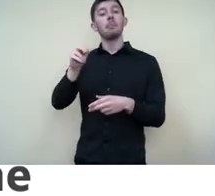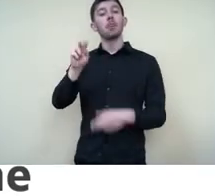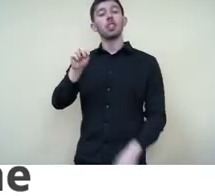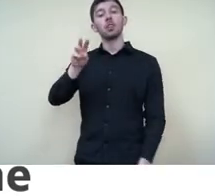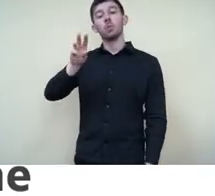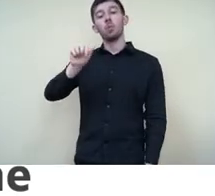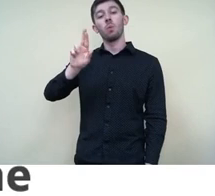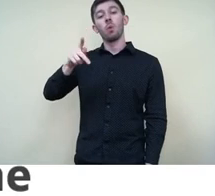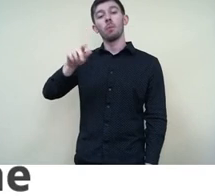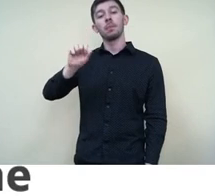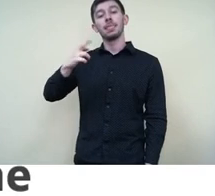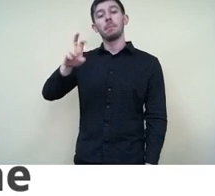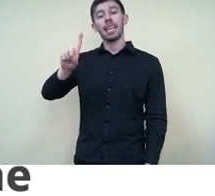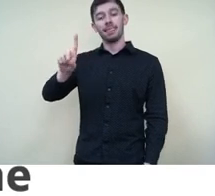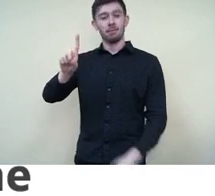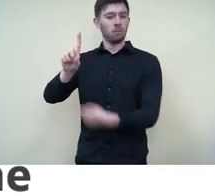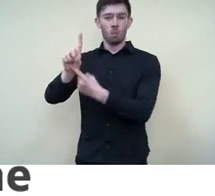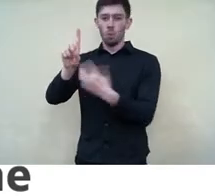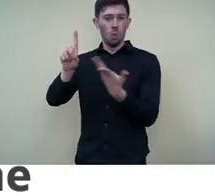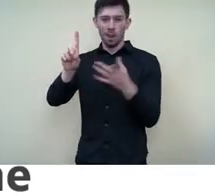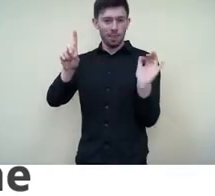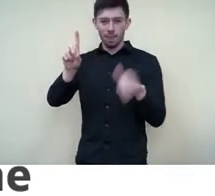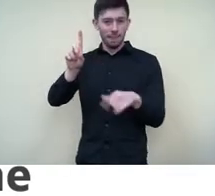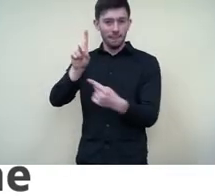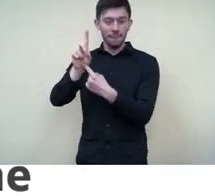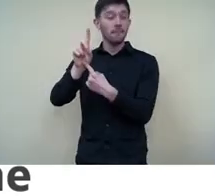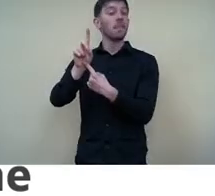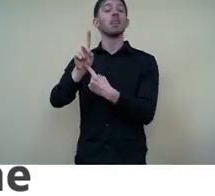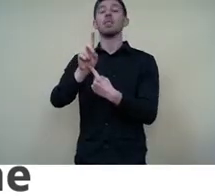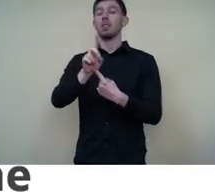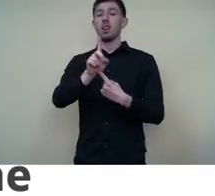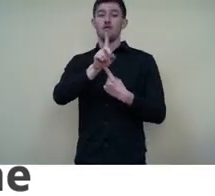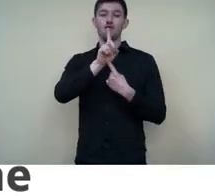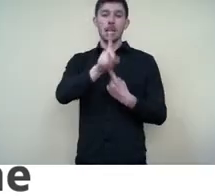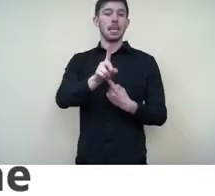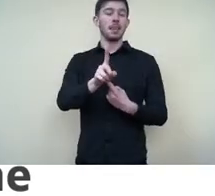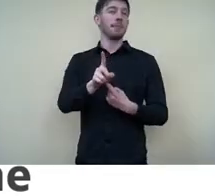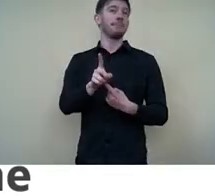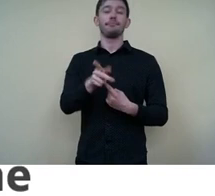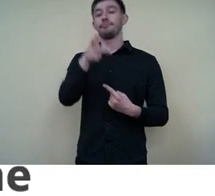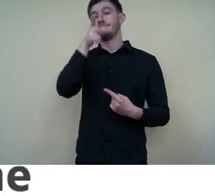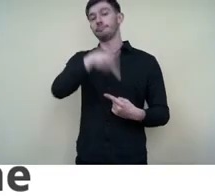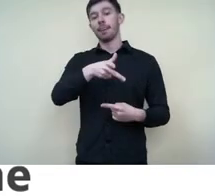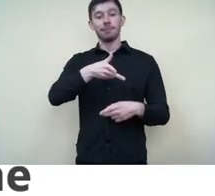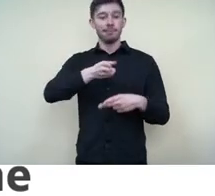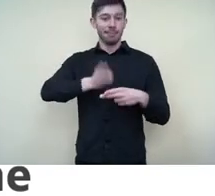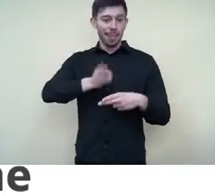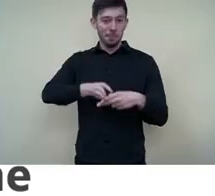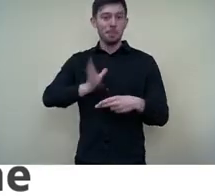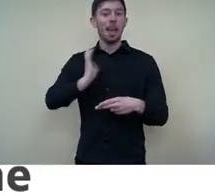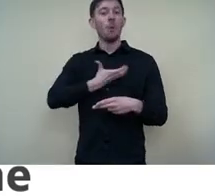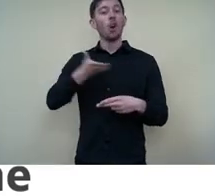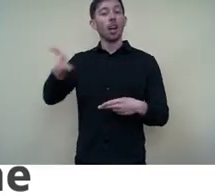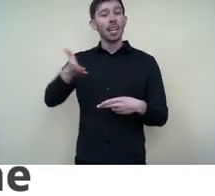to earlier. And Operation Warp Speed was very poorly named. And as our guest will go